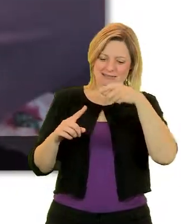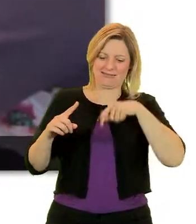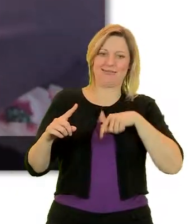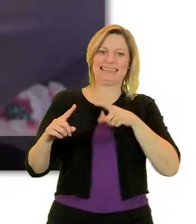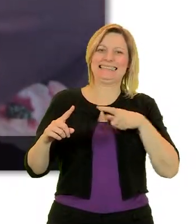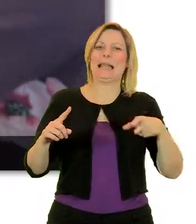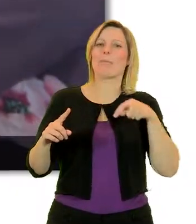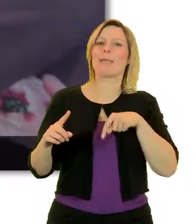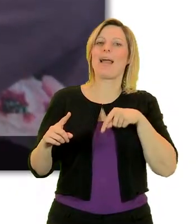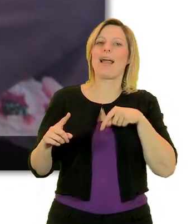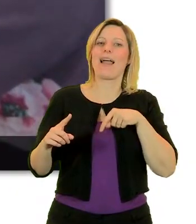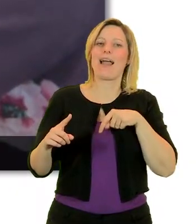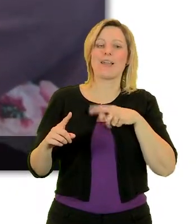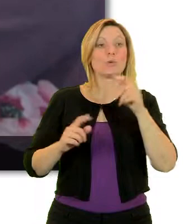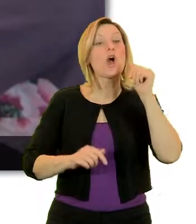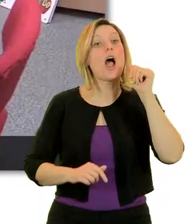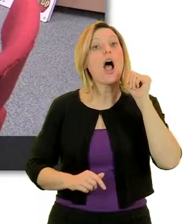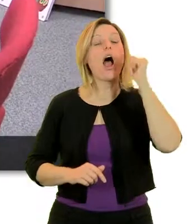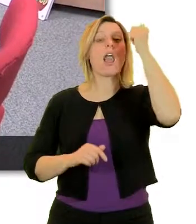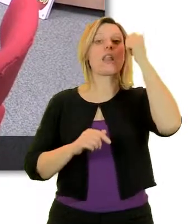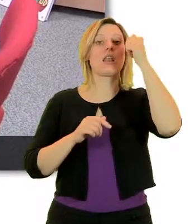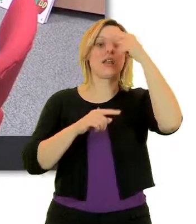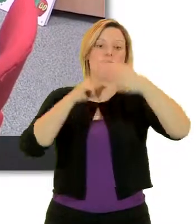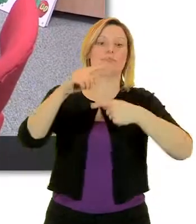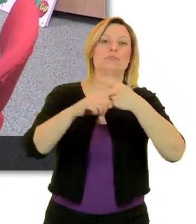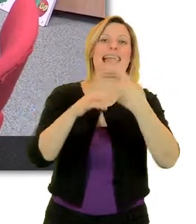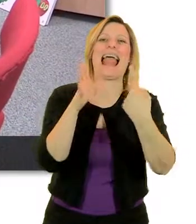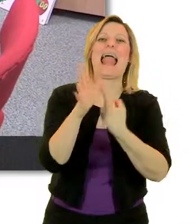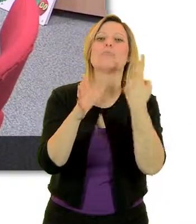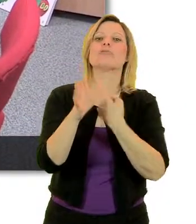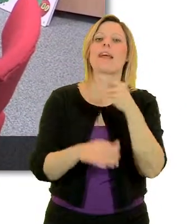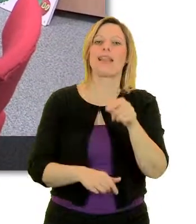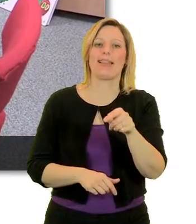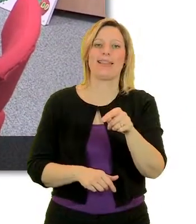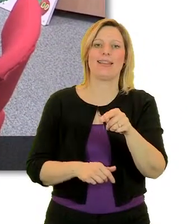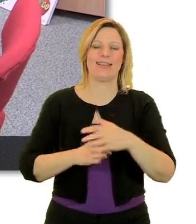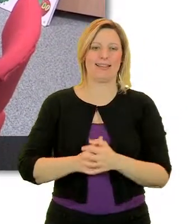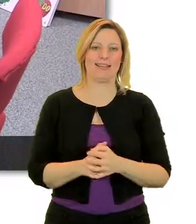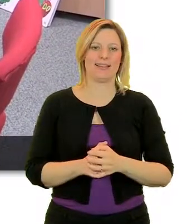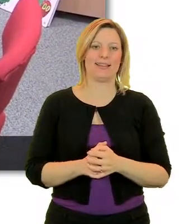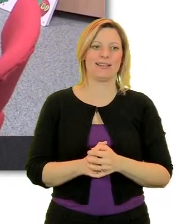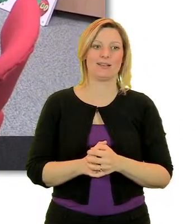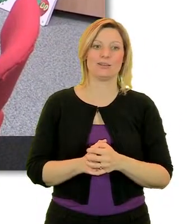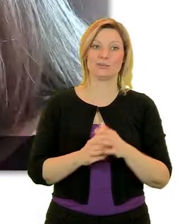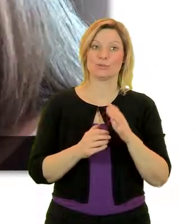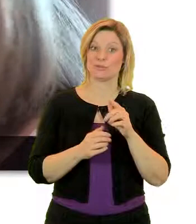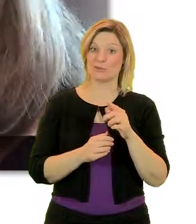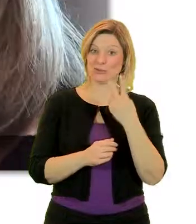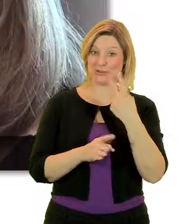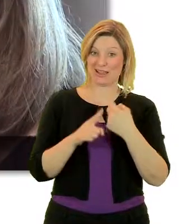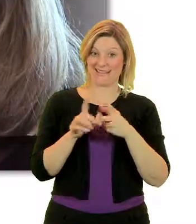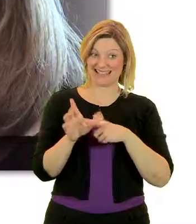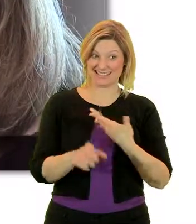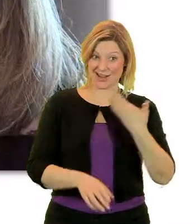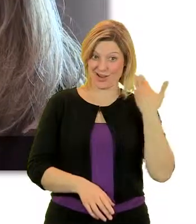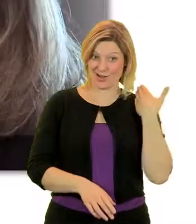it, and he was switched on in April of that year, which is 2.5 years